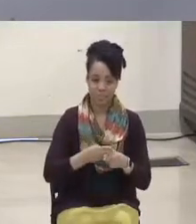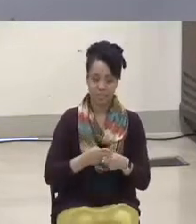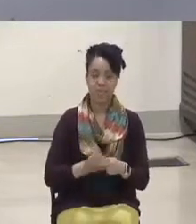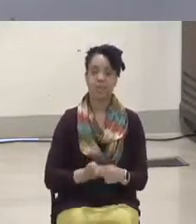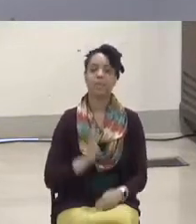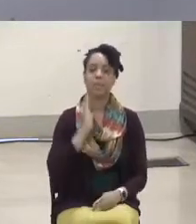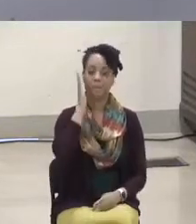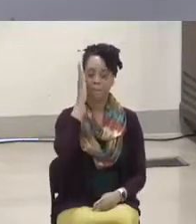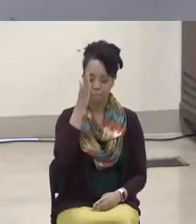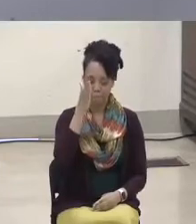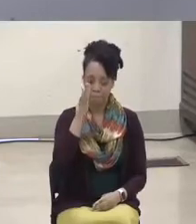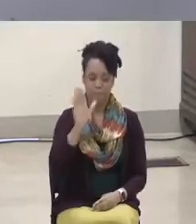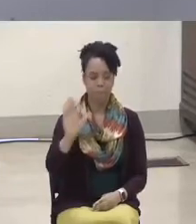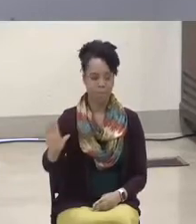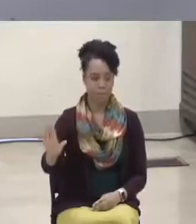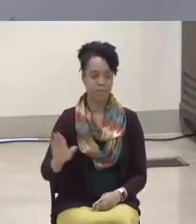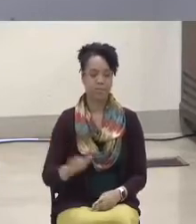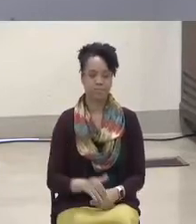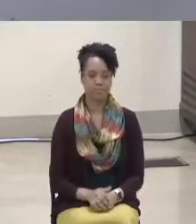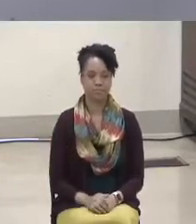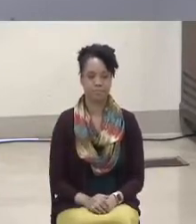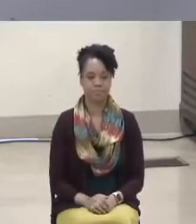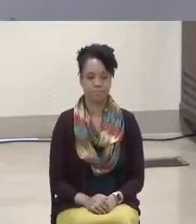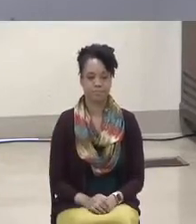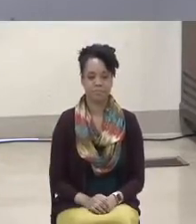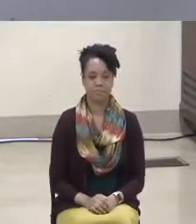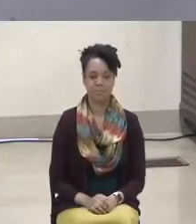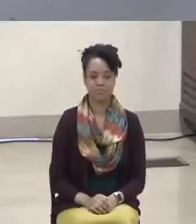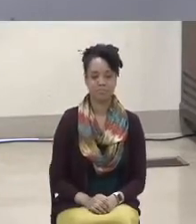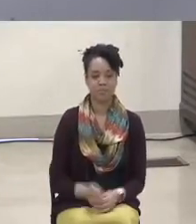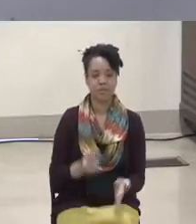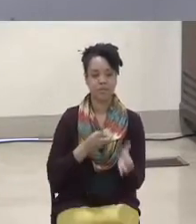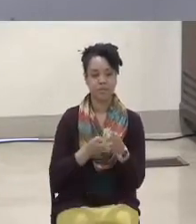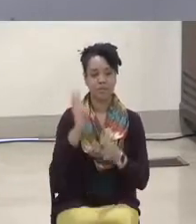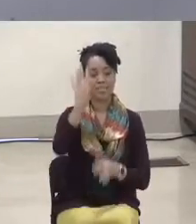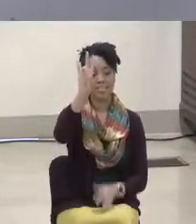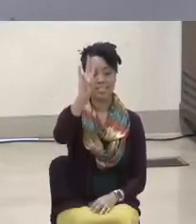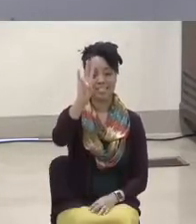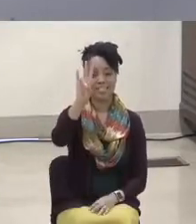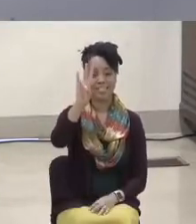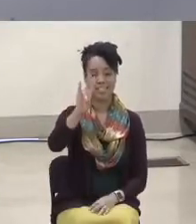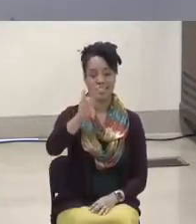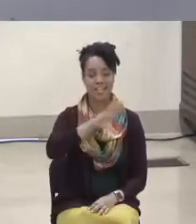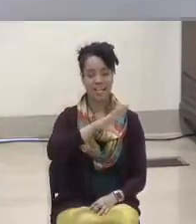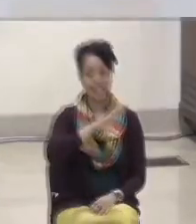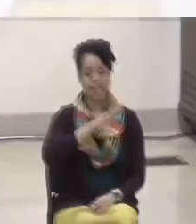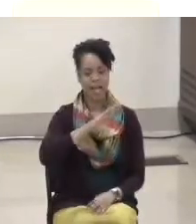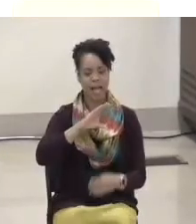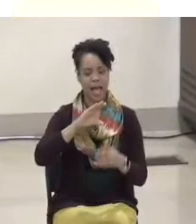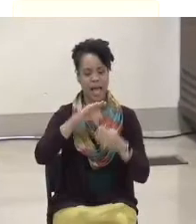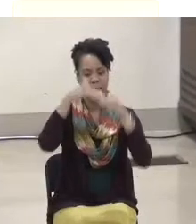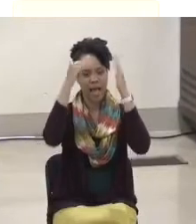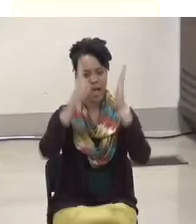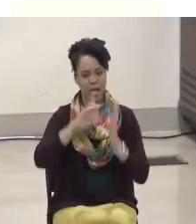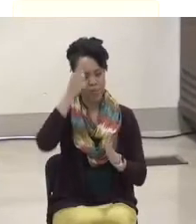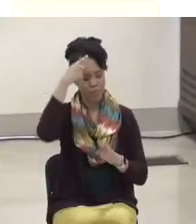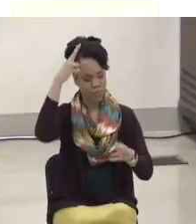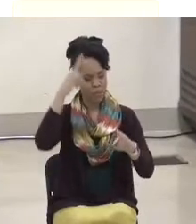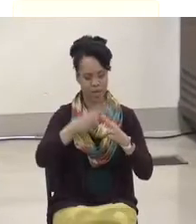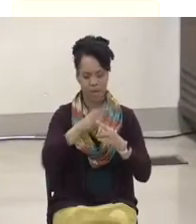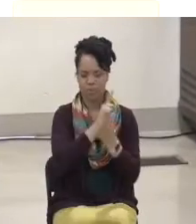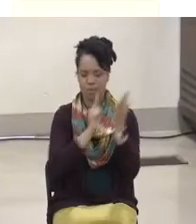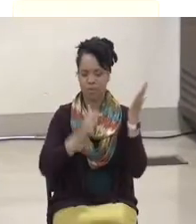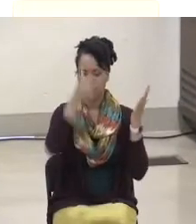there. En versículo 6, para que mi nombre esté ahí. Verse 7, an house for the name of the Lord God